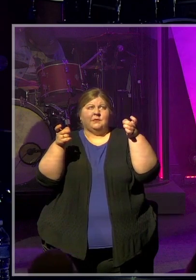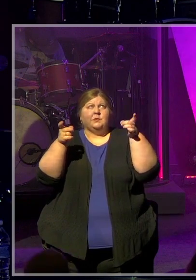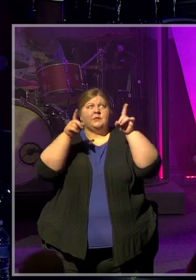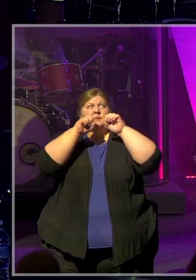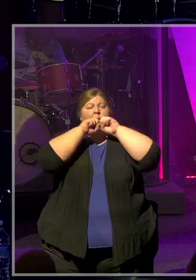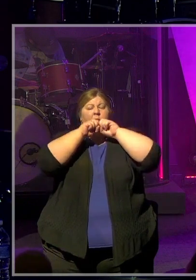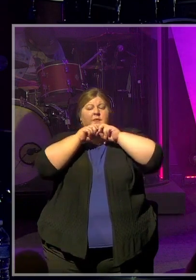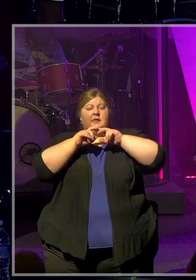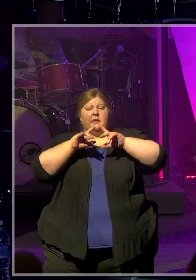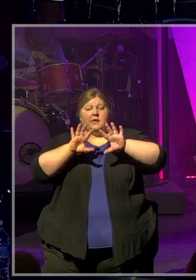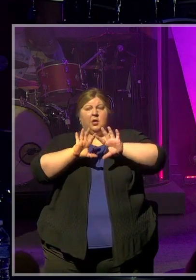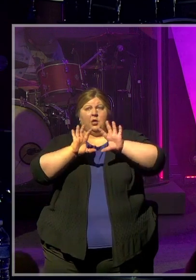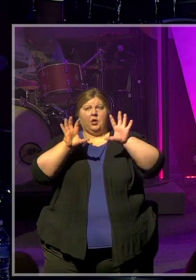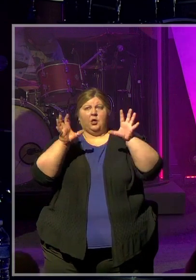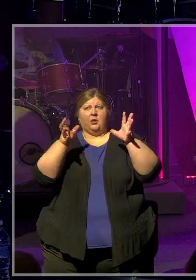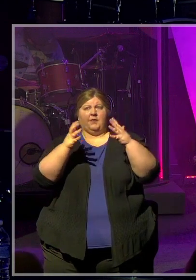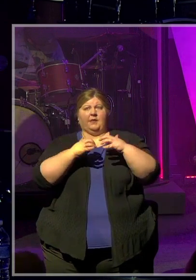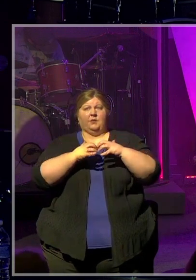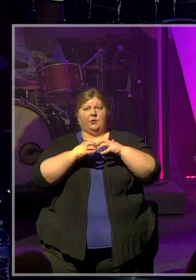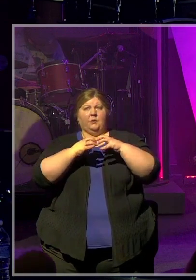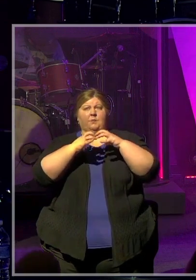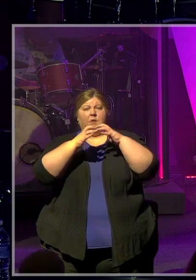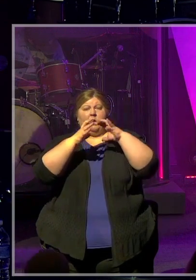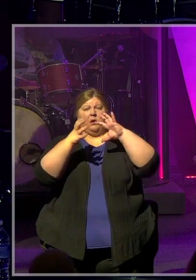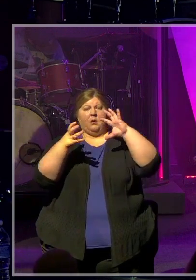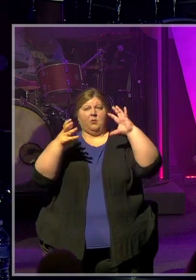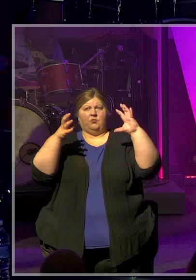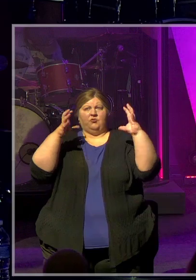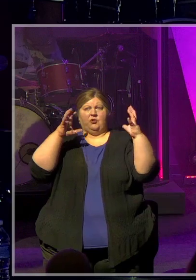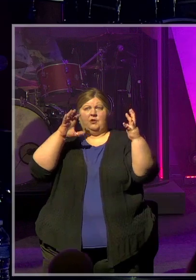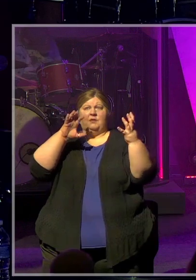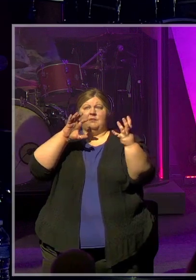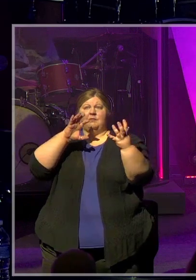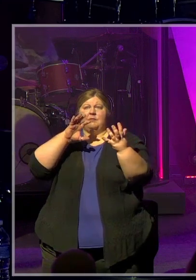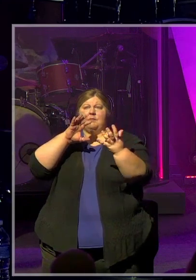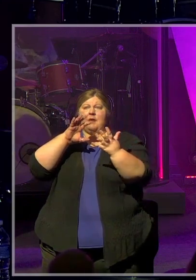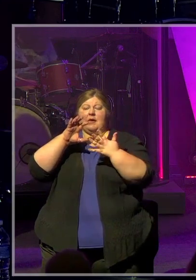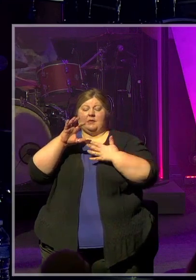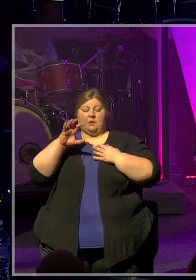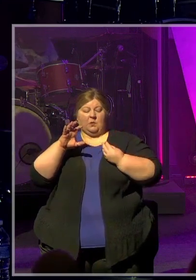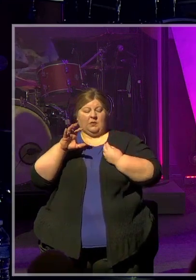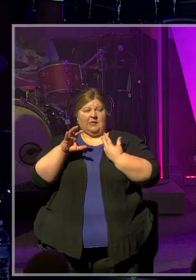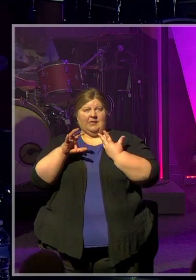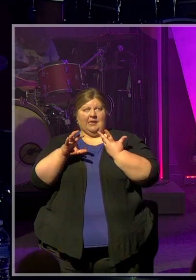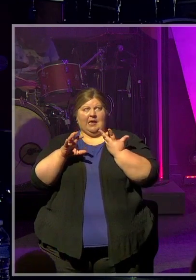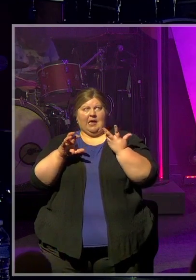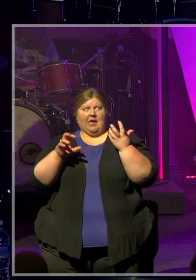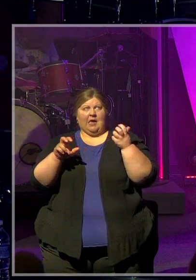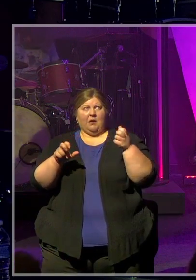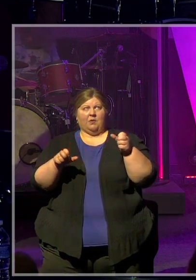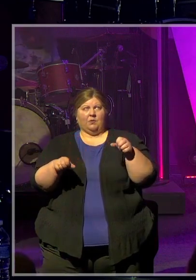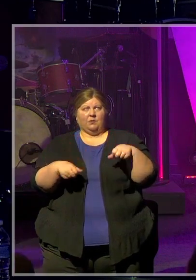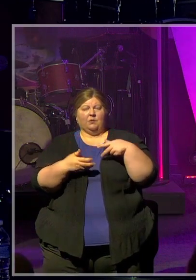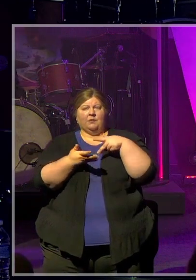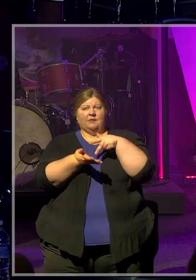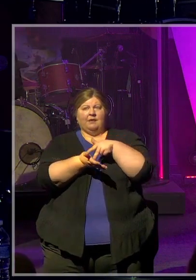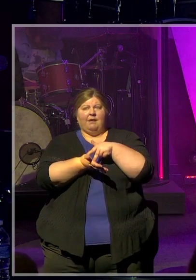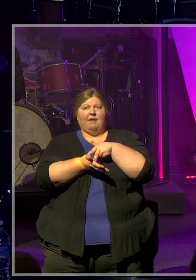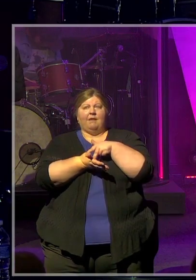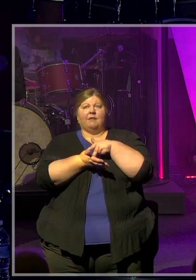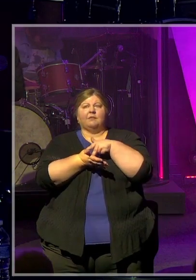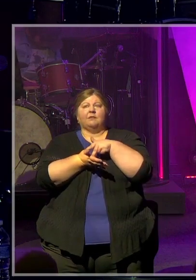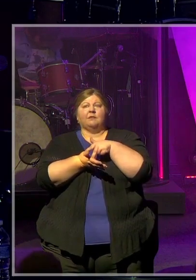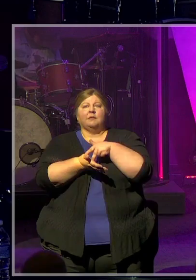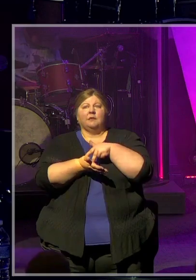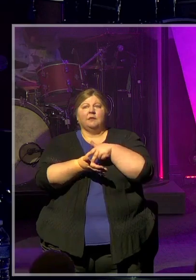You spoke the earth into motion, my soul now to